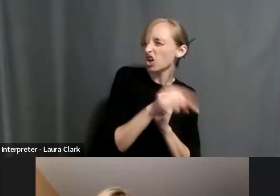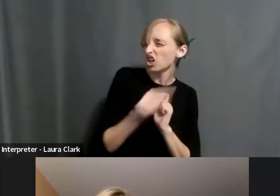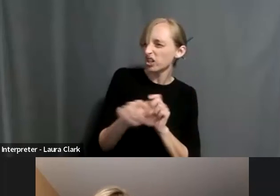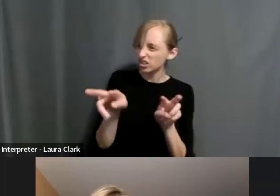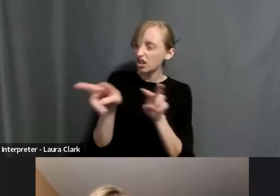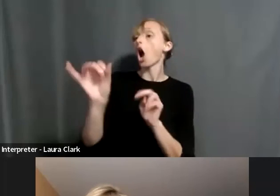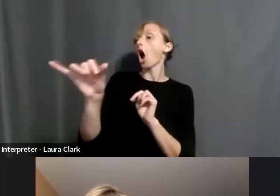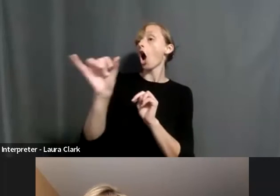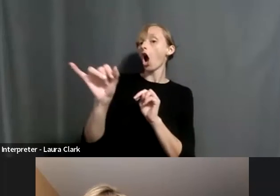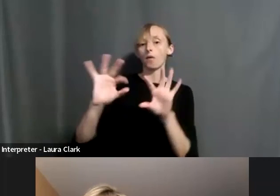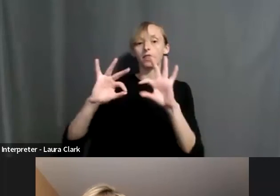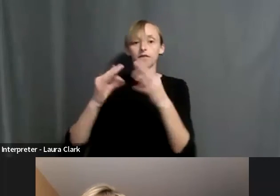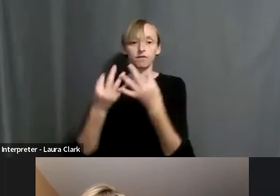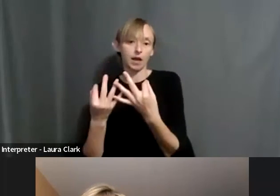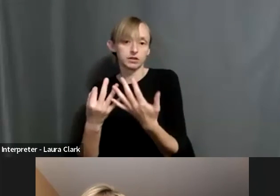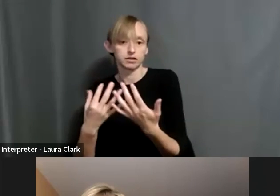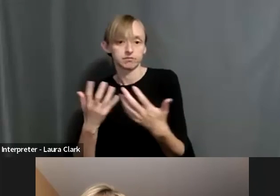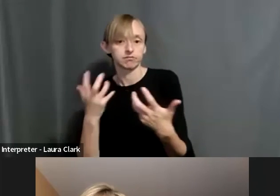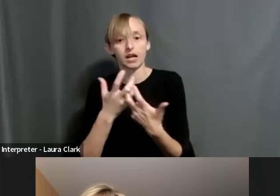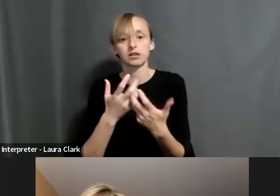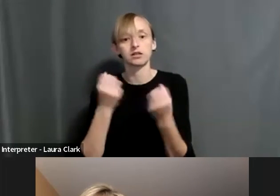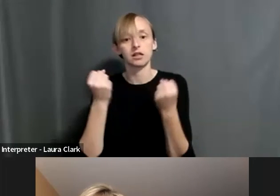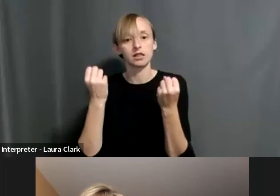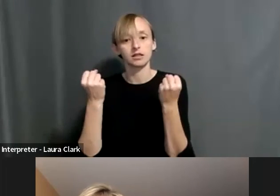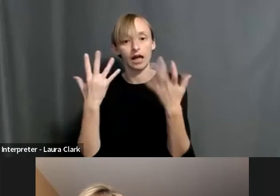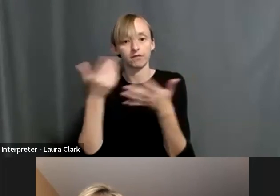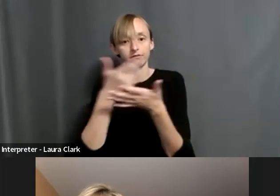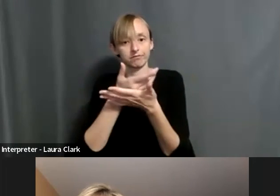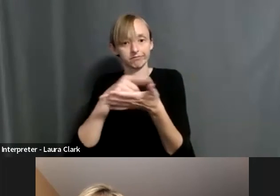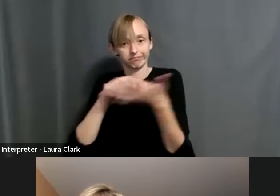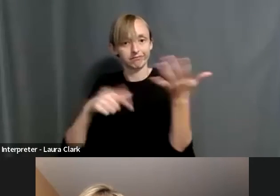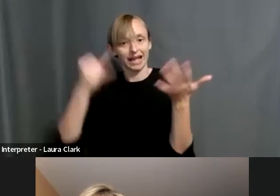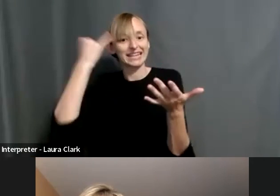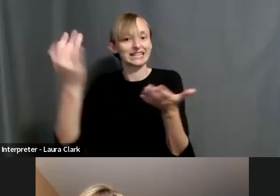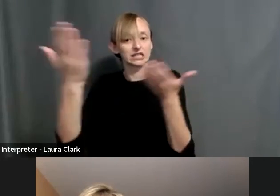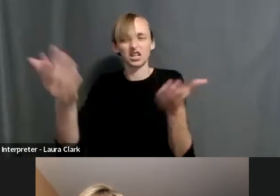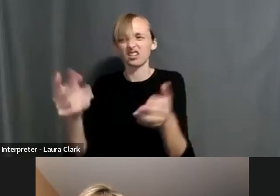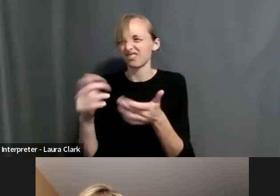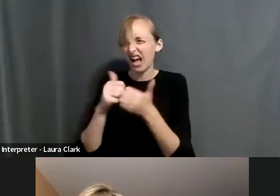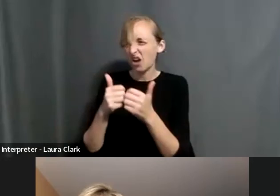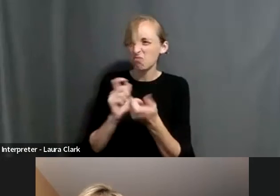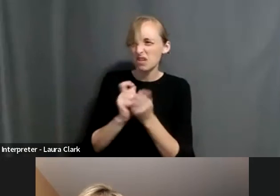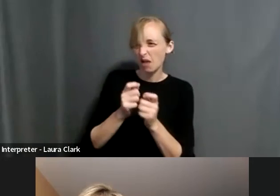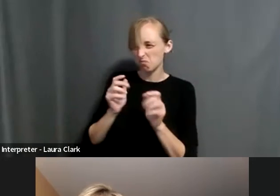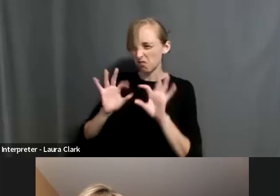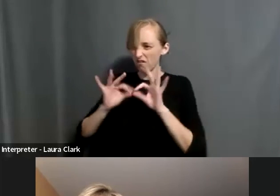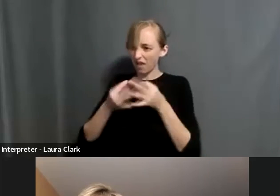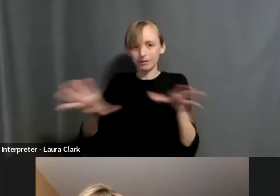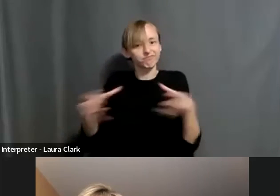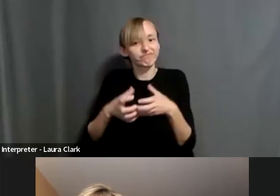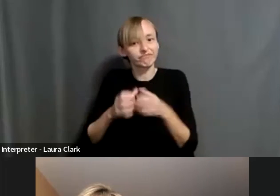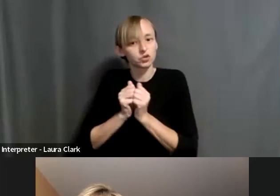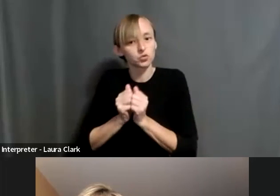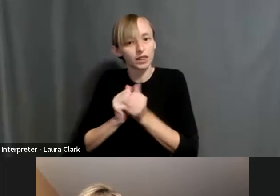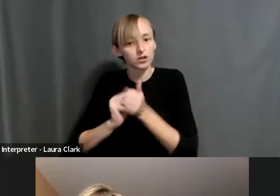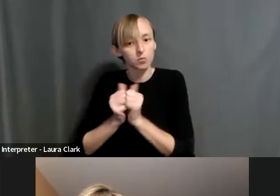I mean, there's just a lot of education out there if you're figuring out how to adapt something for the family. In terms of like your